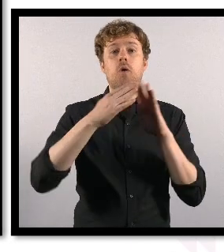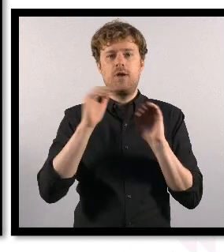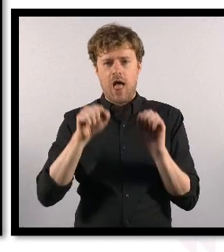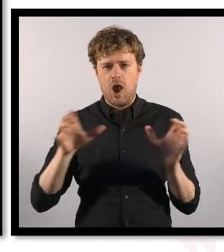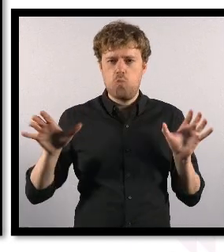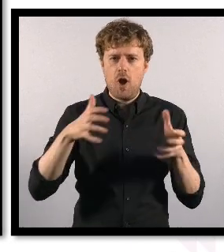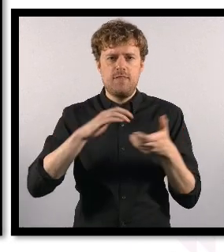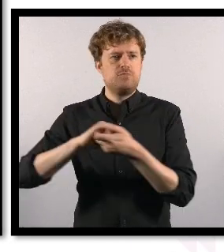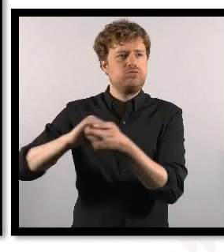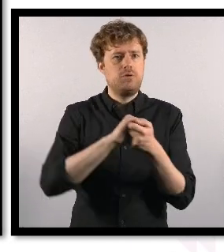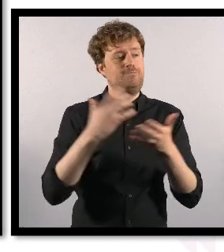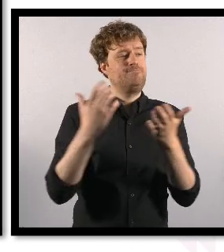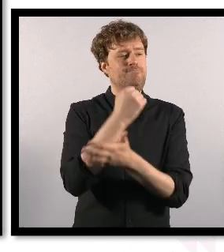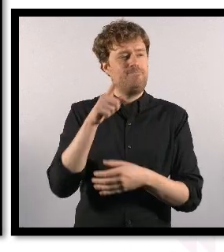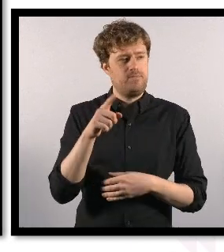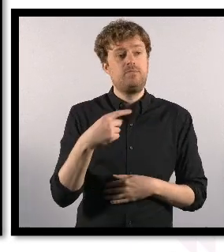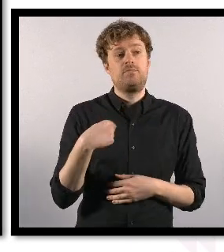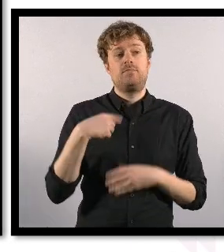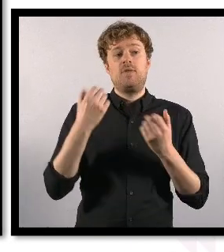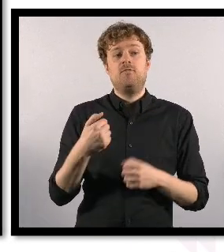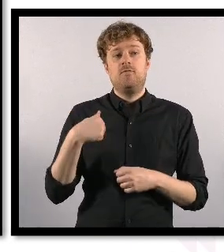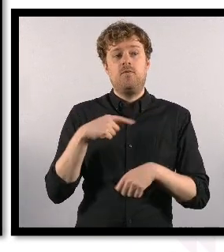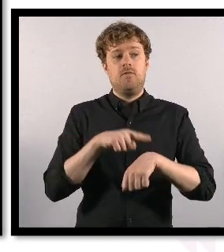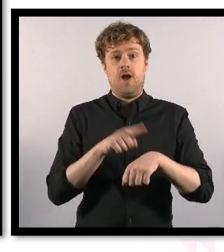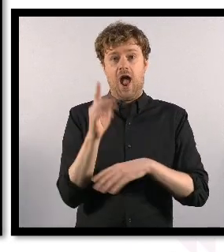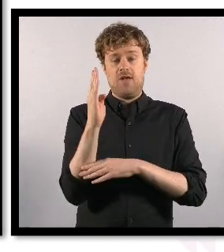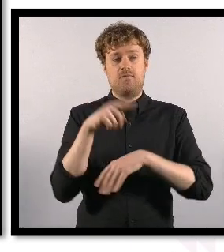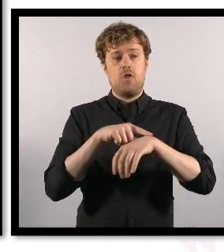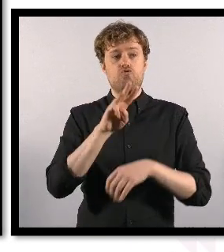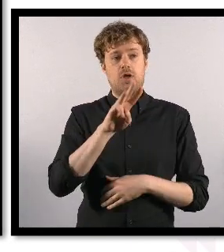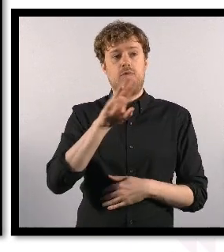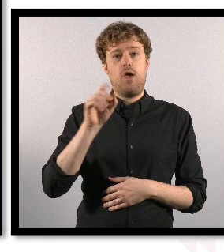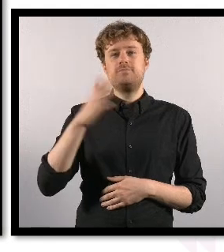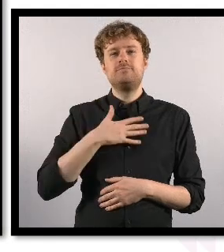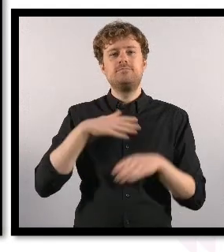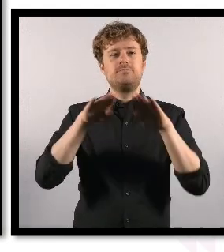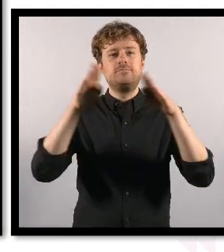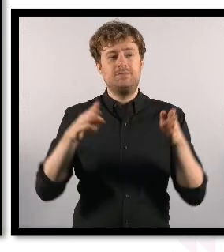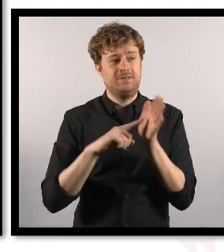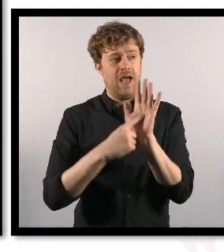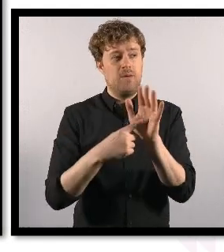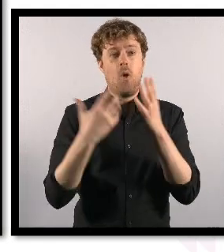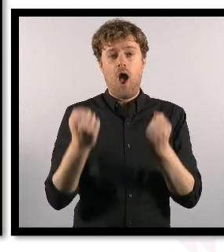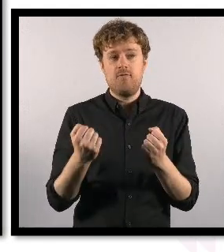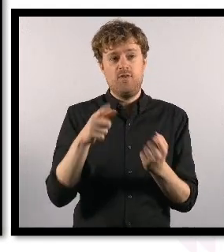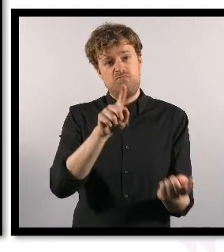much. Yeah. Thank you so much.